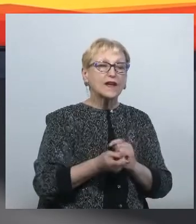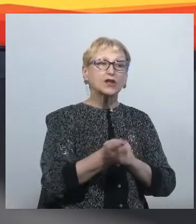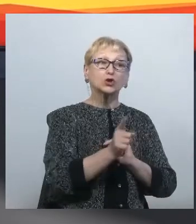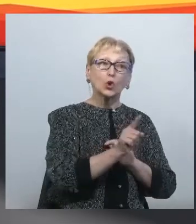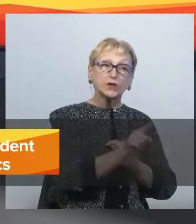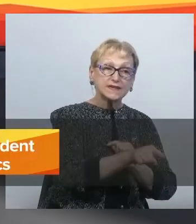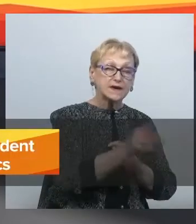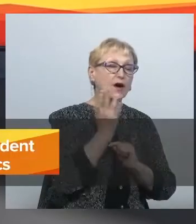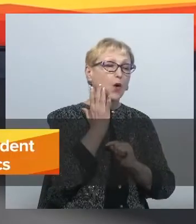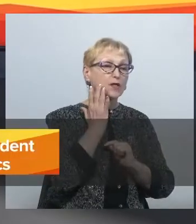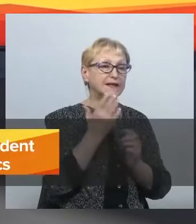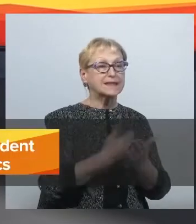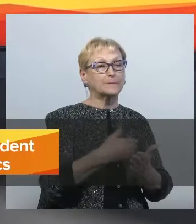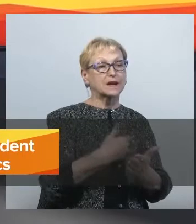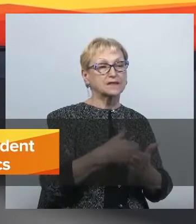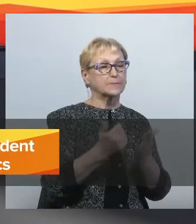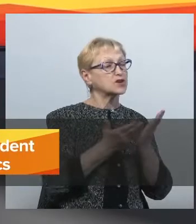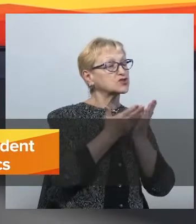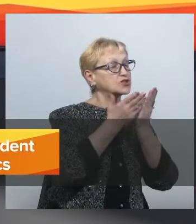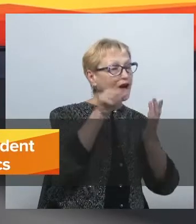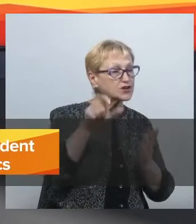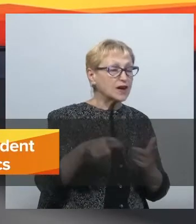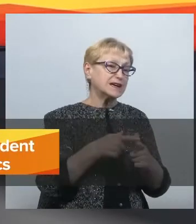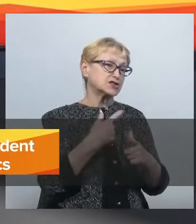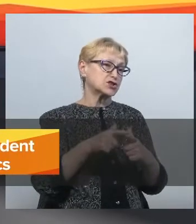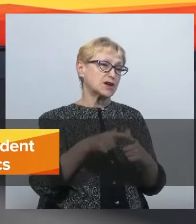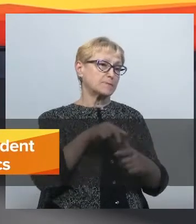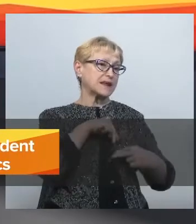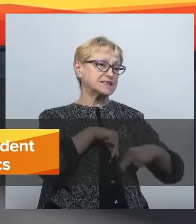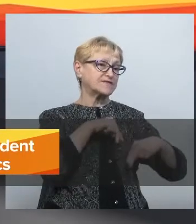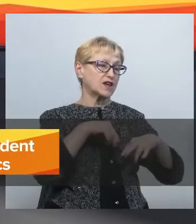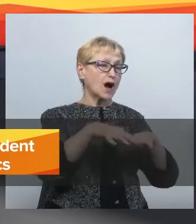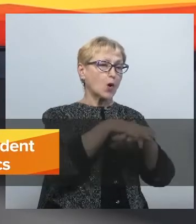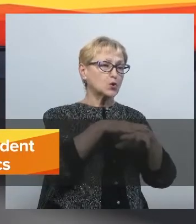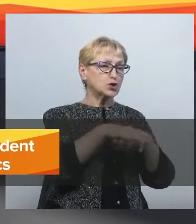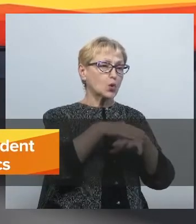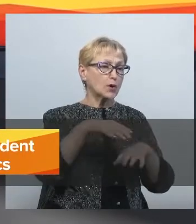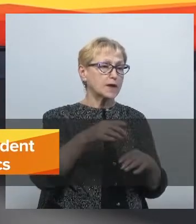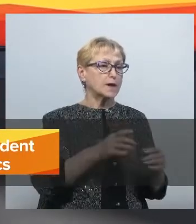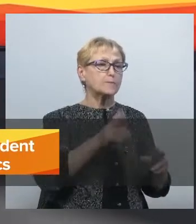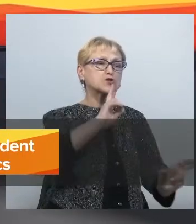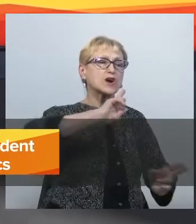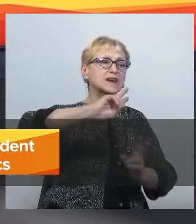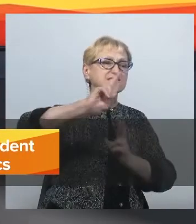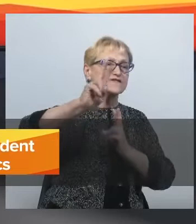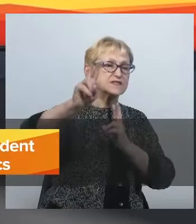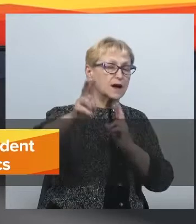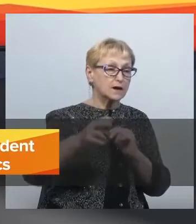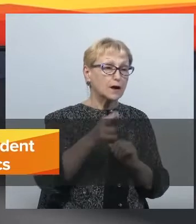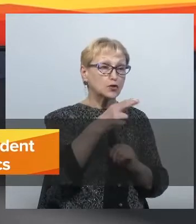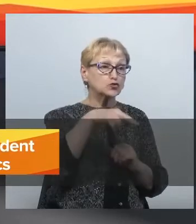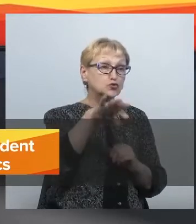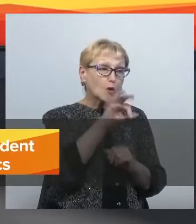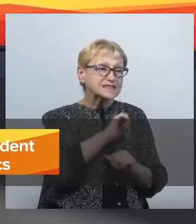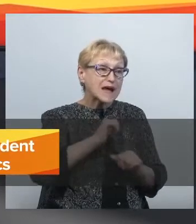self-regulation is when, for example, the reader or the audience representative complained for